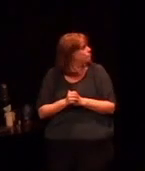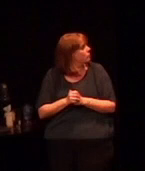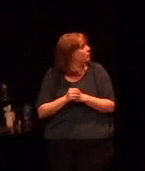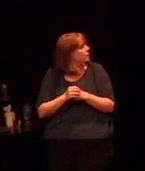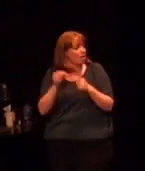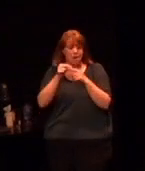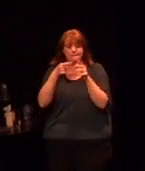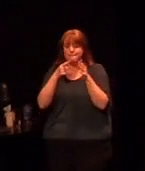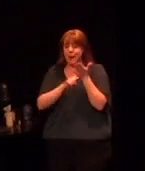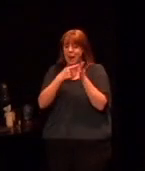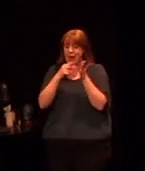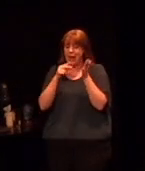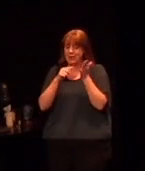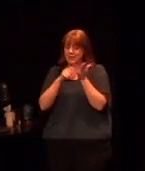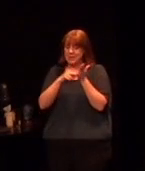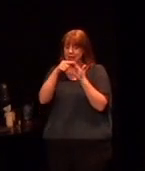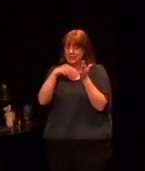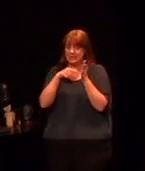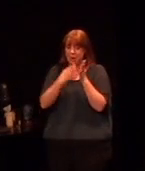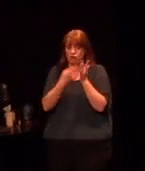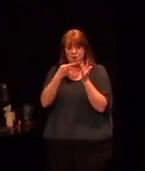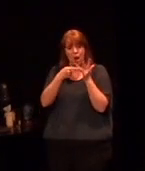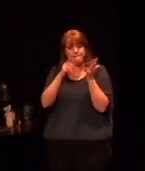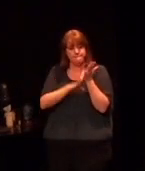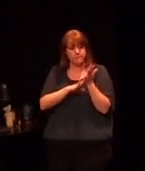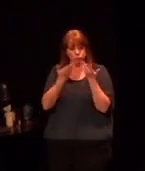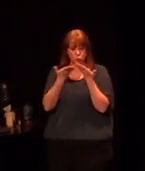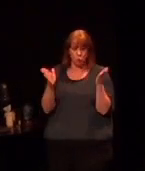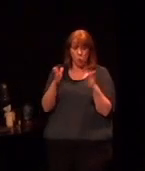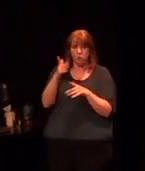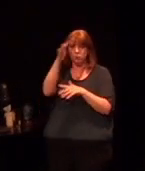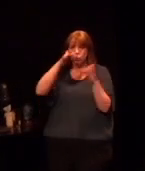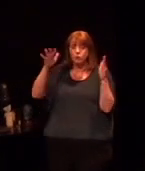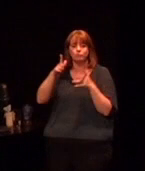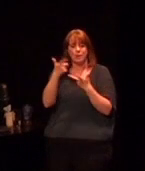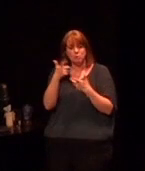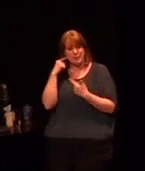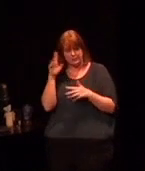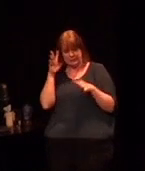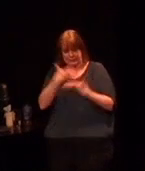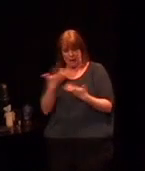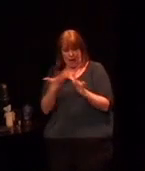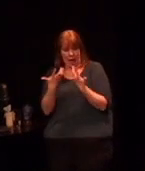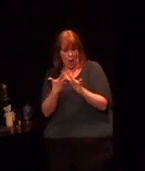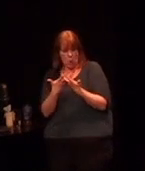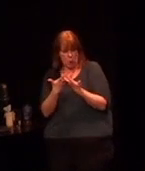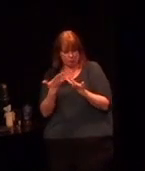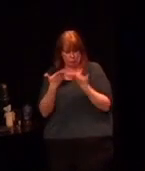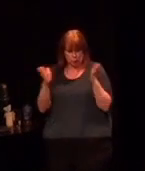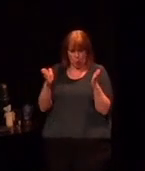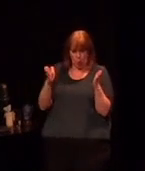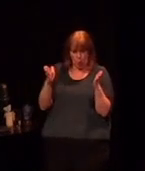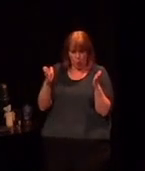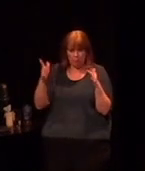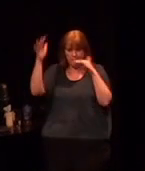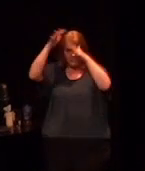Planetarium shows. So there are quite a few concerns about doing shows in the planetarium. Initially we had